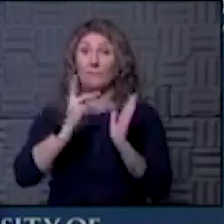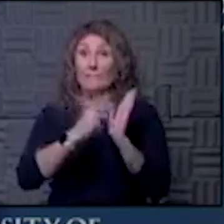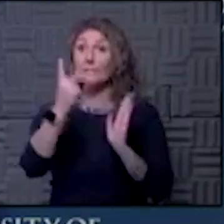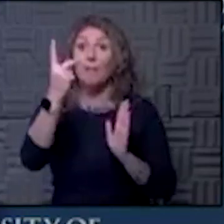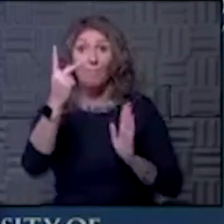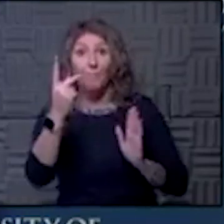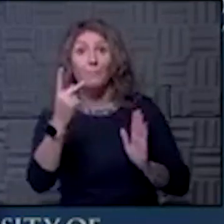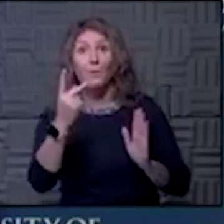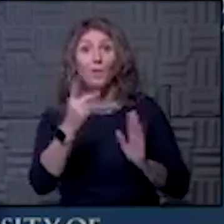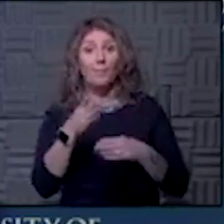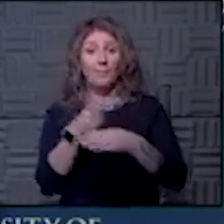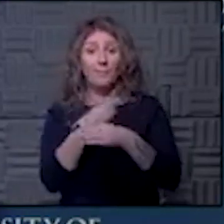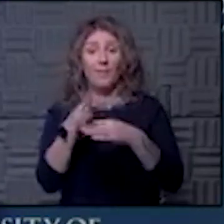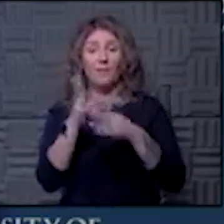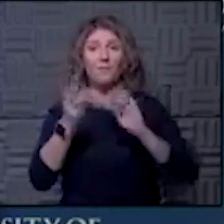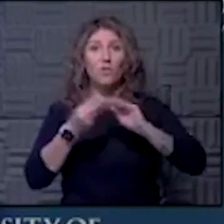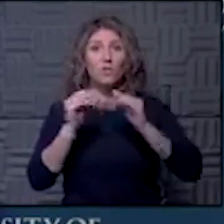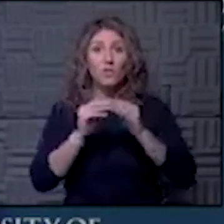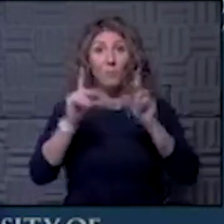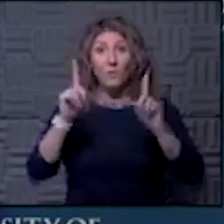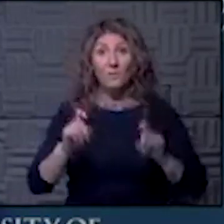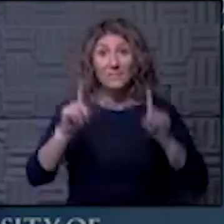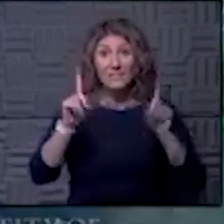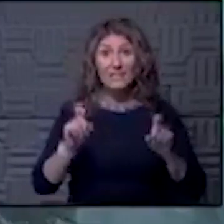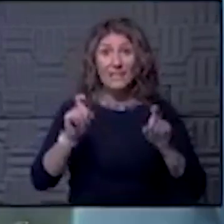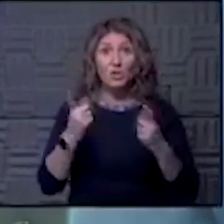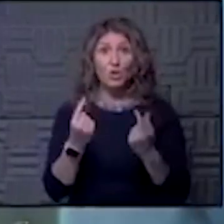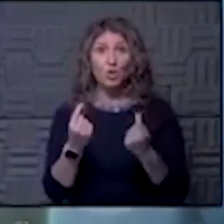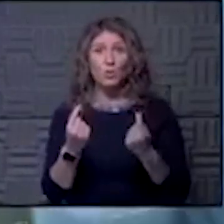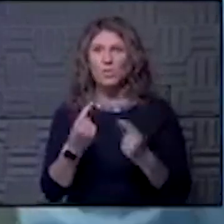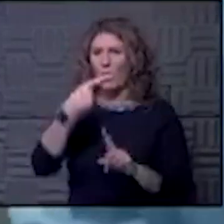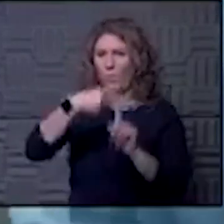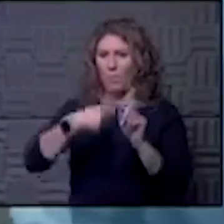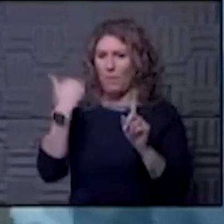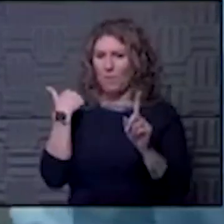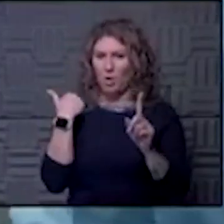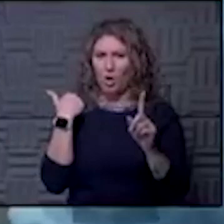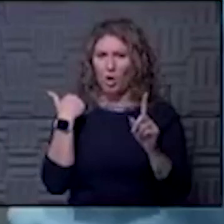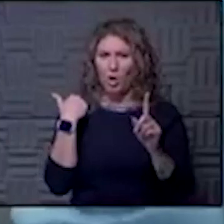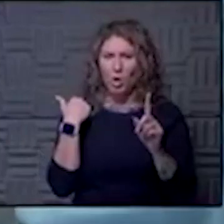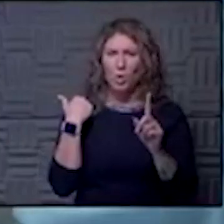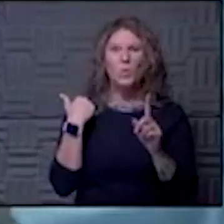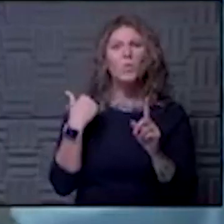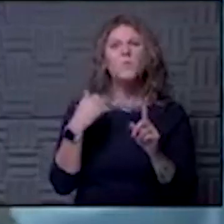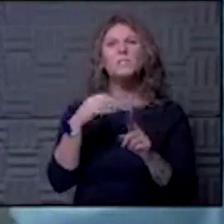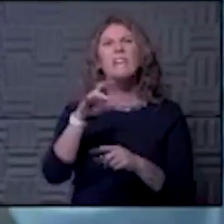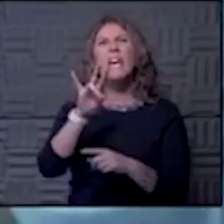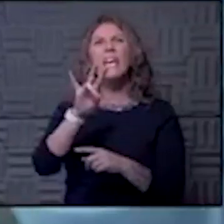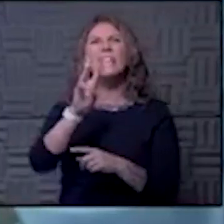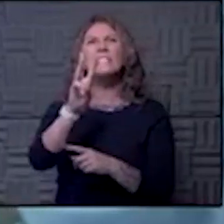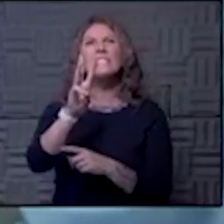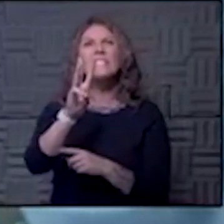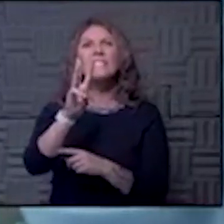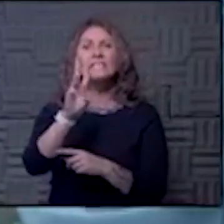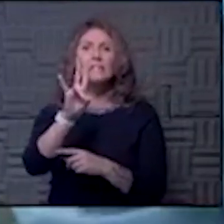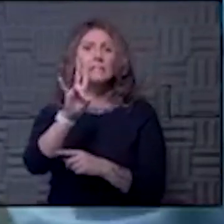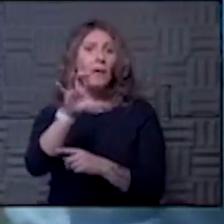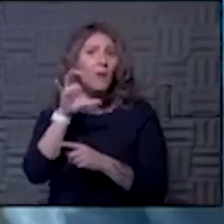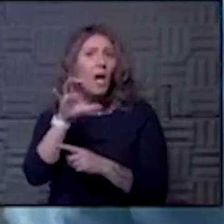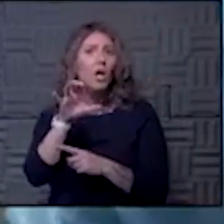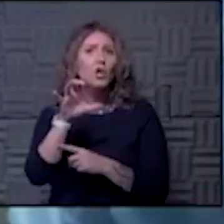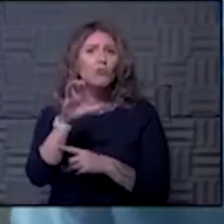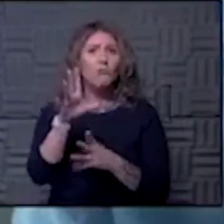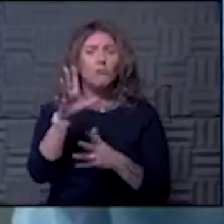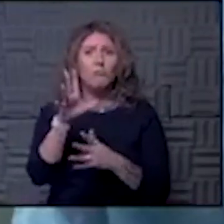the average number of tests that we're doing. So a month ago, we were doing 600, 700, 800 a day. We're well